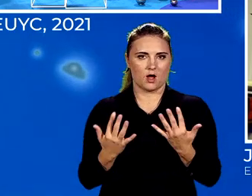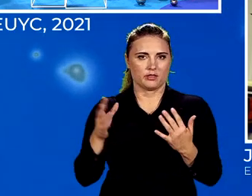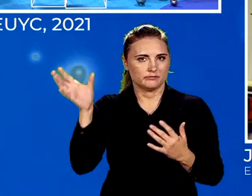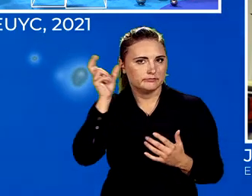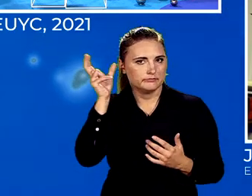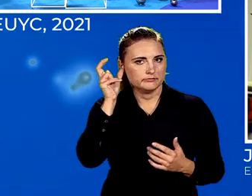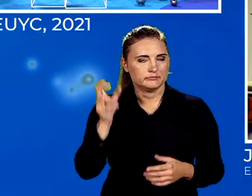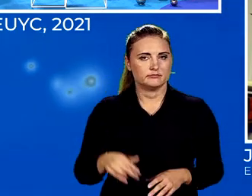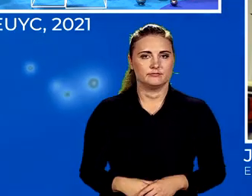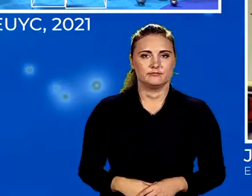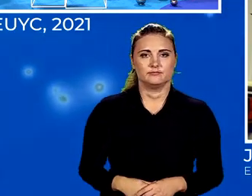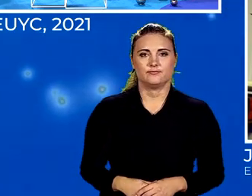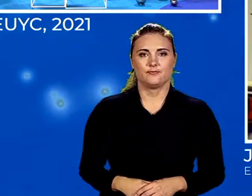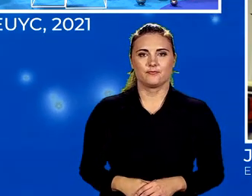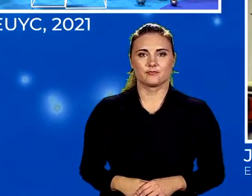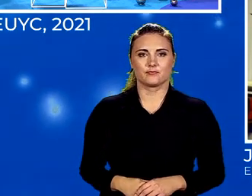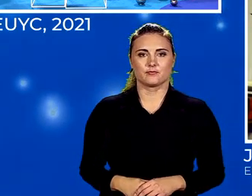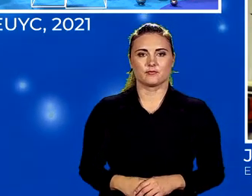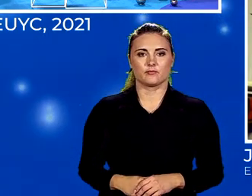stream.